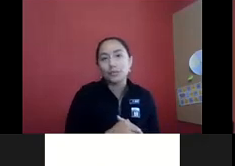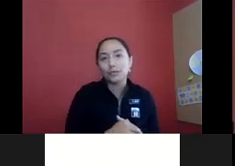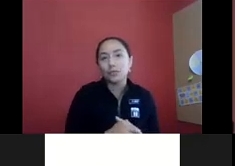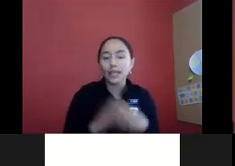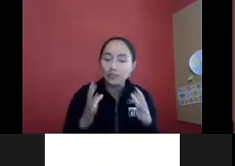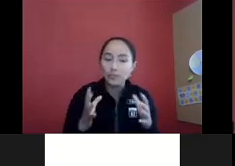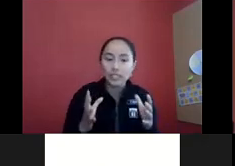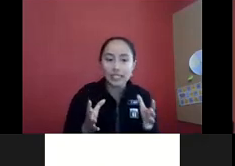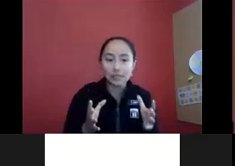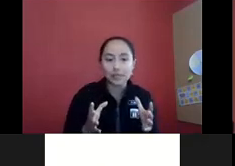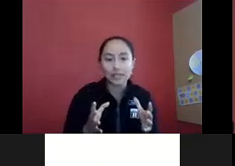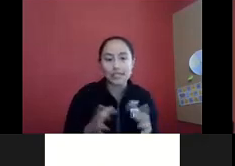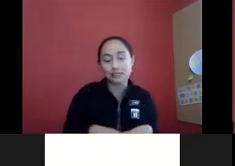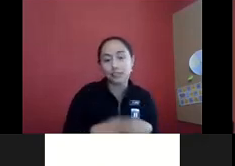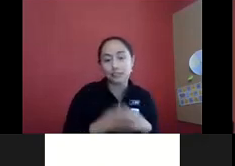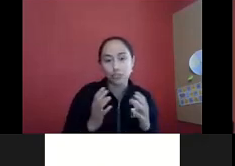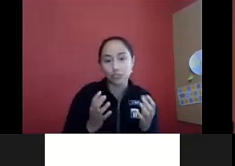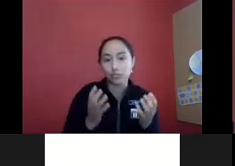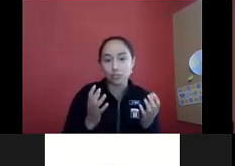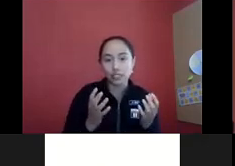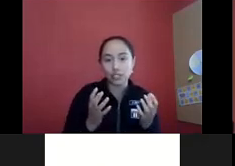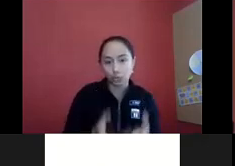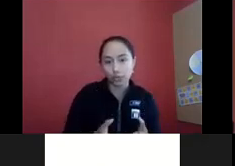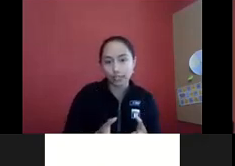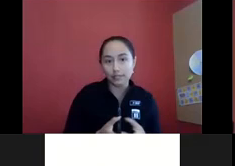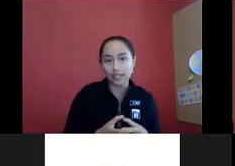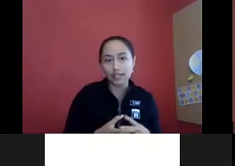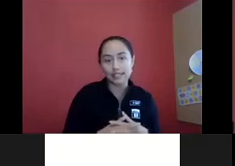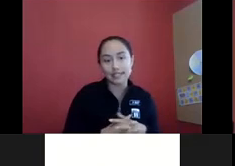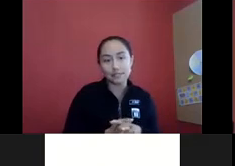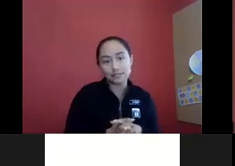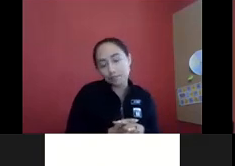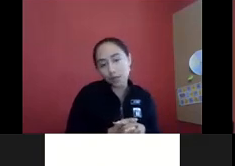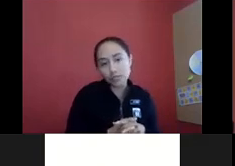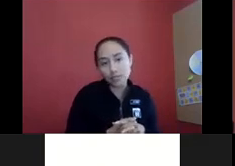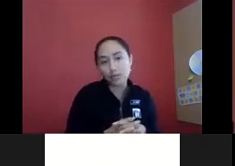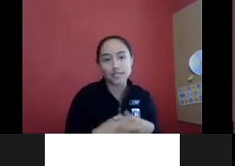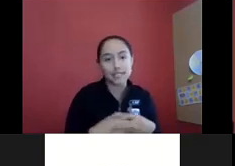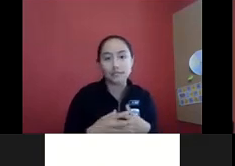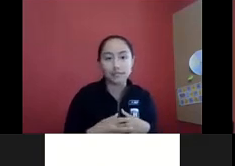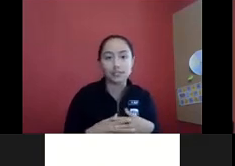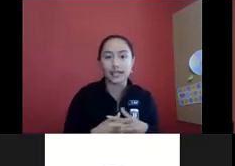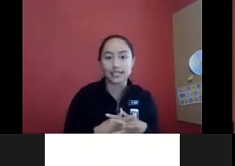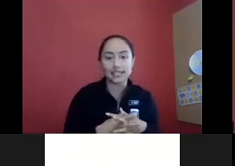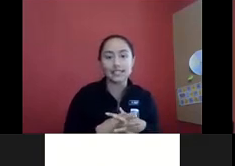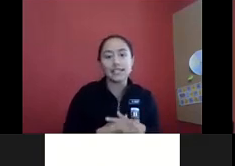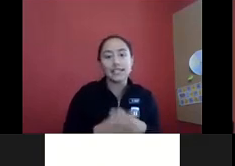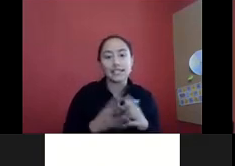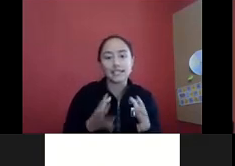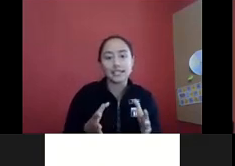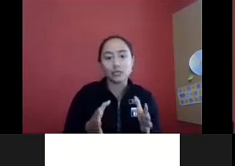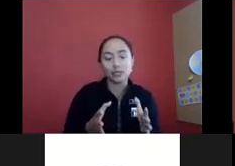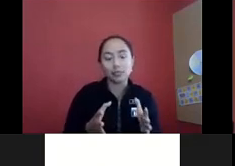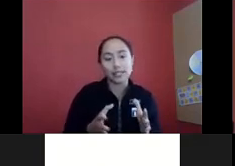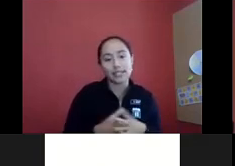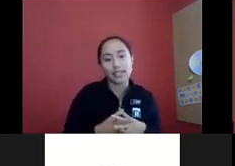poster. We have to keep this information really short, because most of the time people doesn't stand